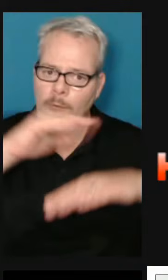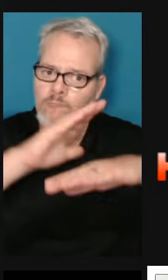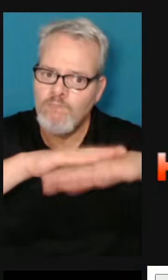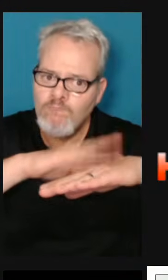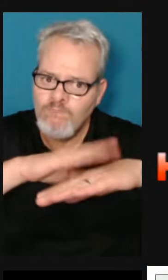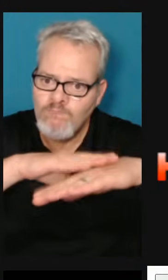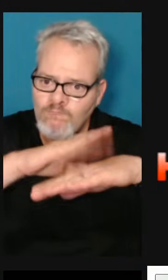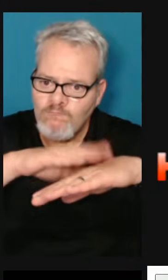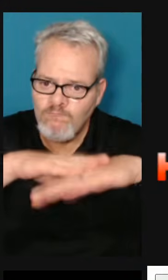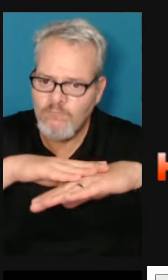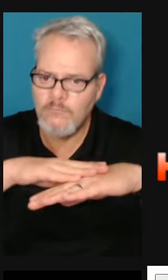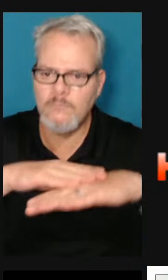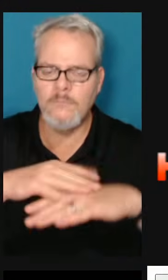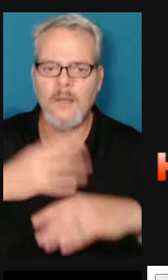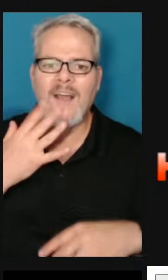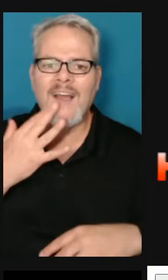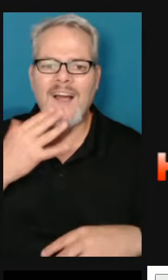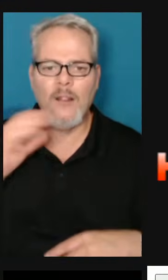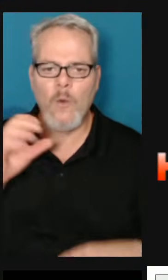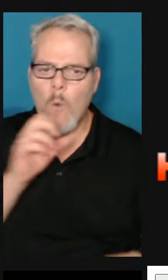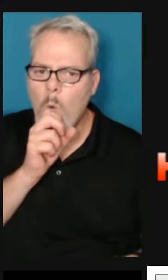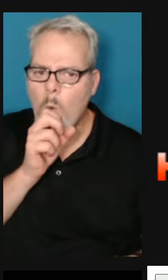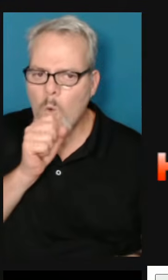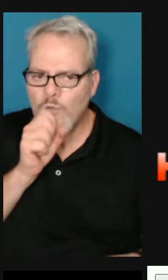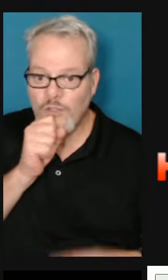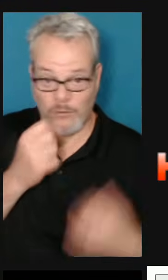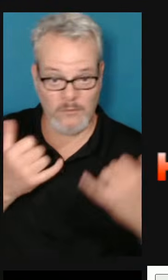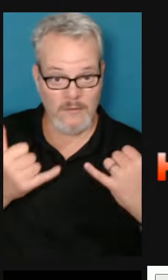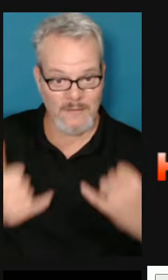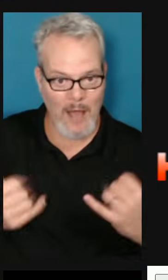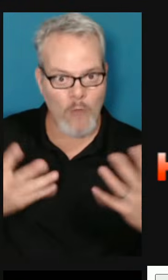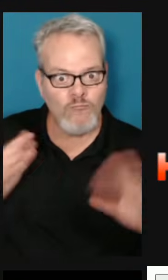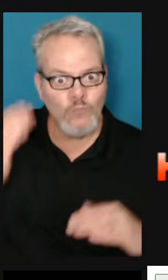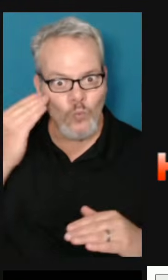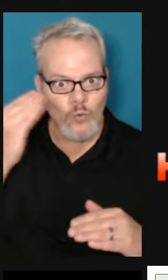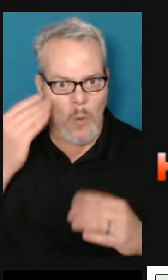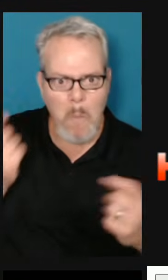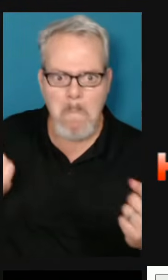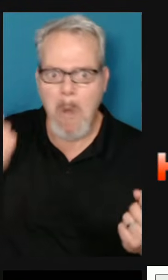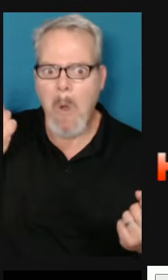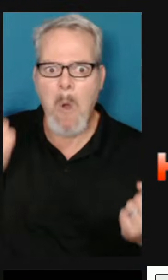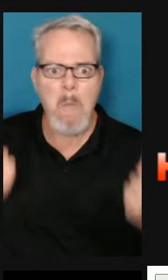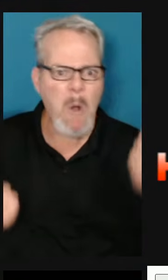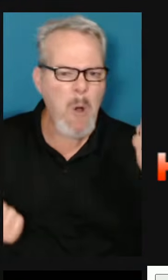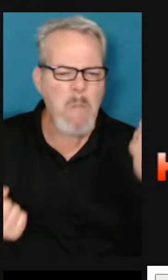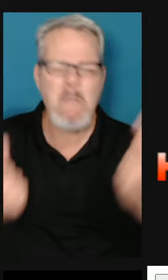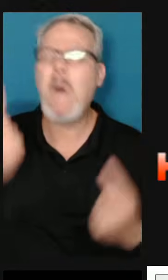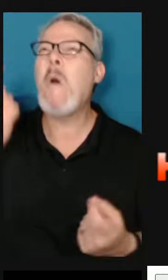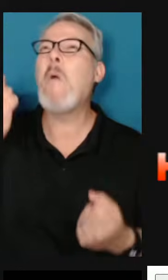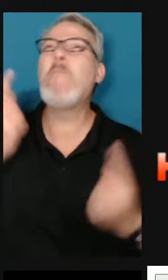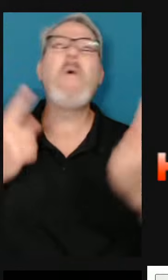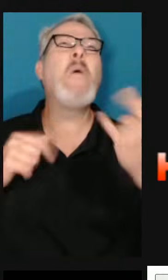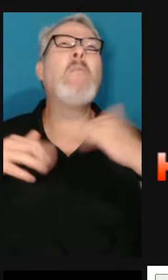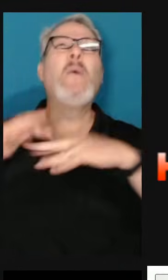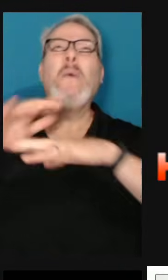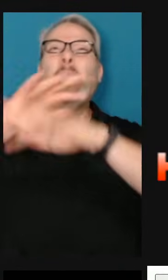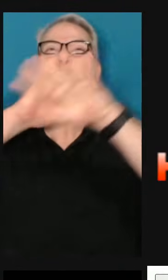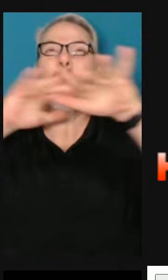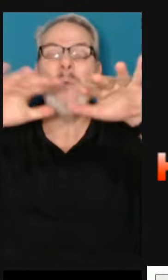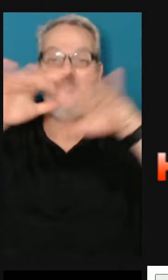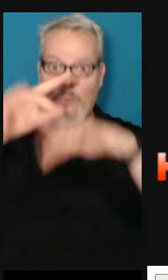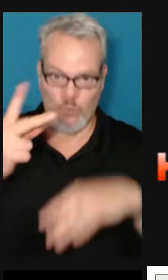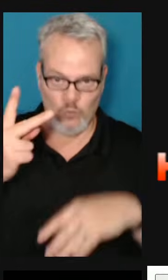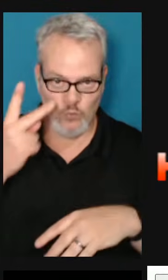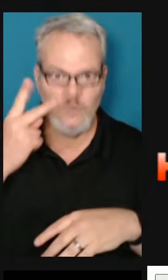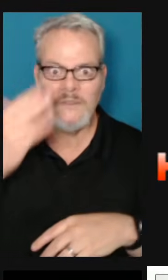color code orange, right? And given what we now know about how much Tephra was in the air and how high it was blowing, we can see good reason why